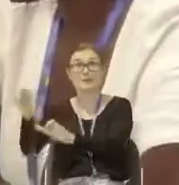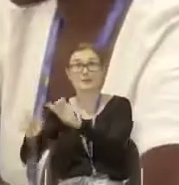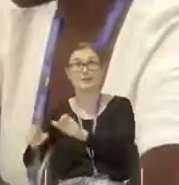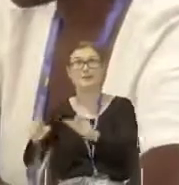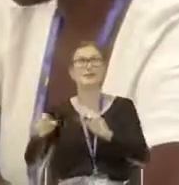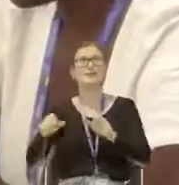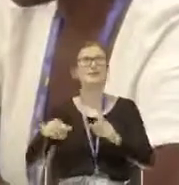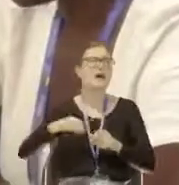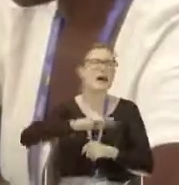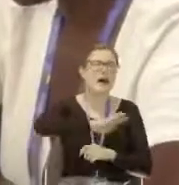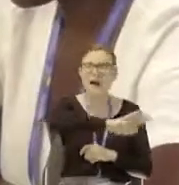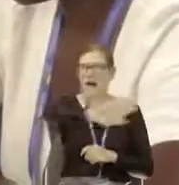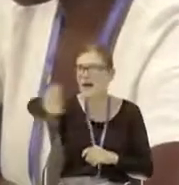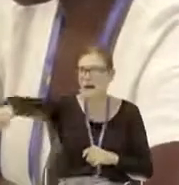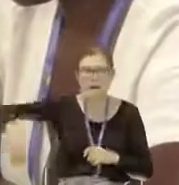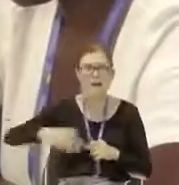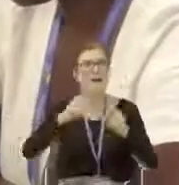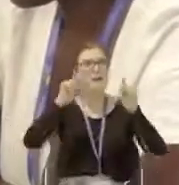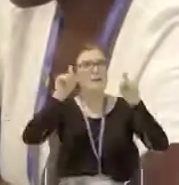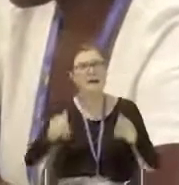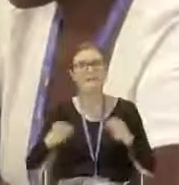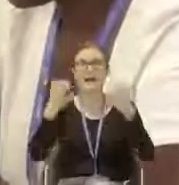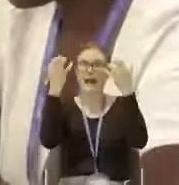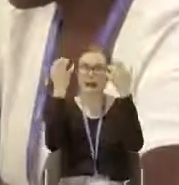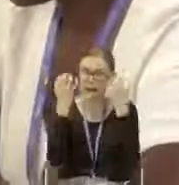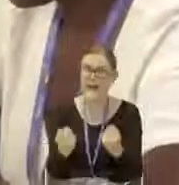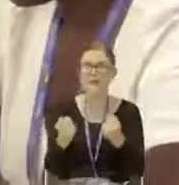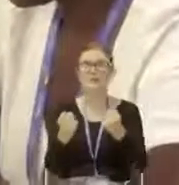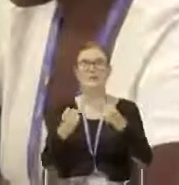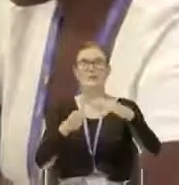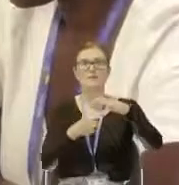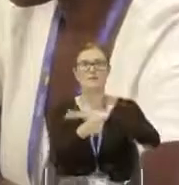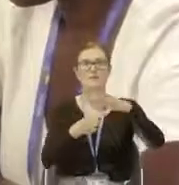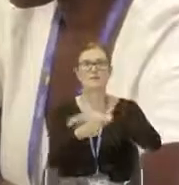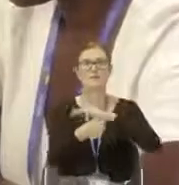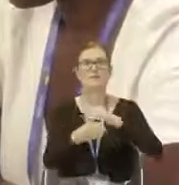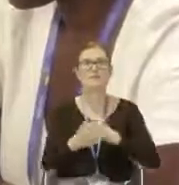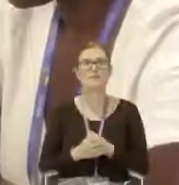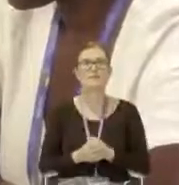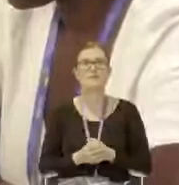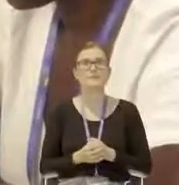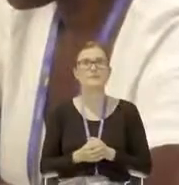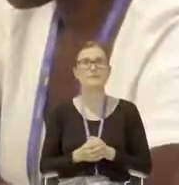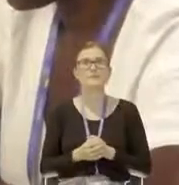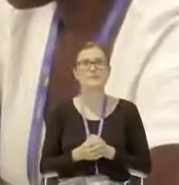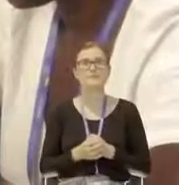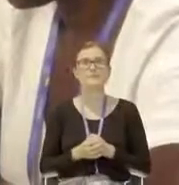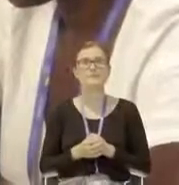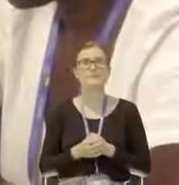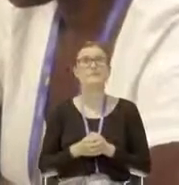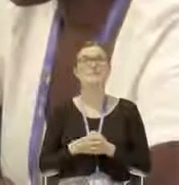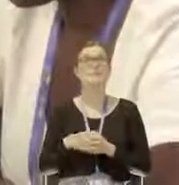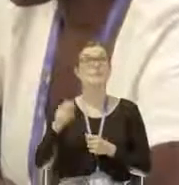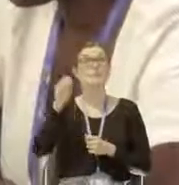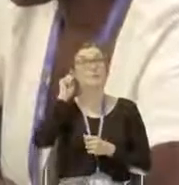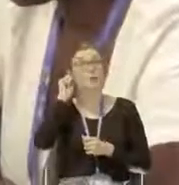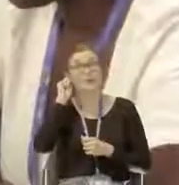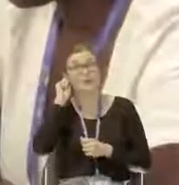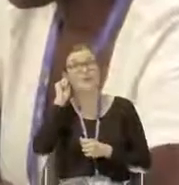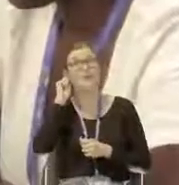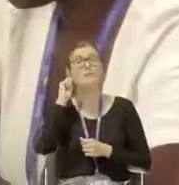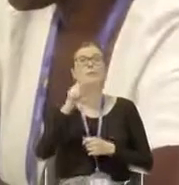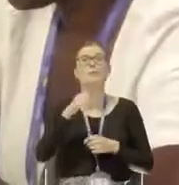Mayor Lopez emphasized that women and young people constitute